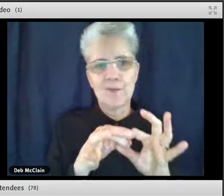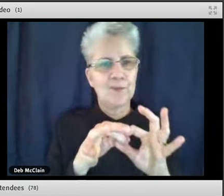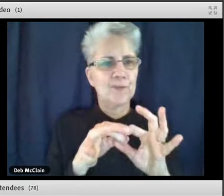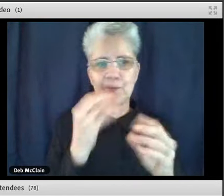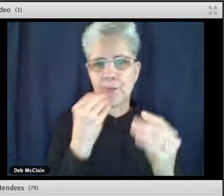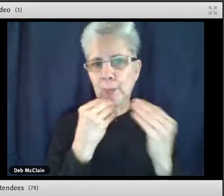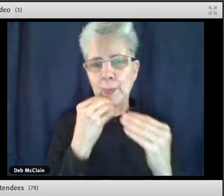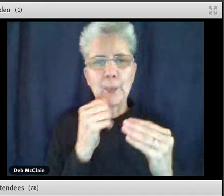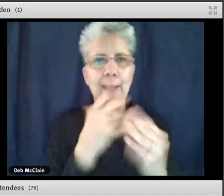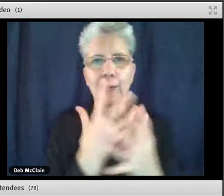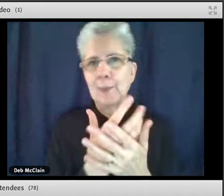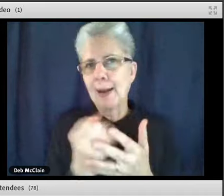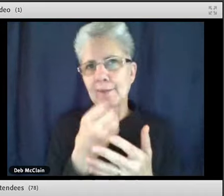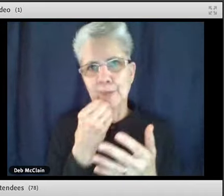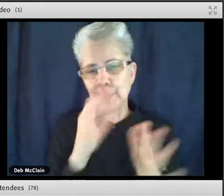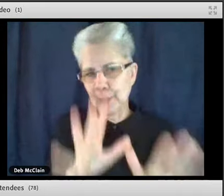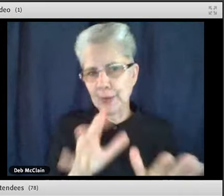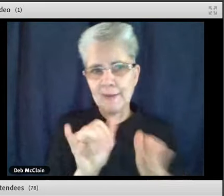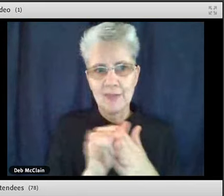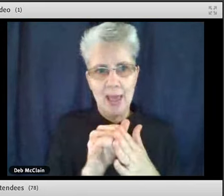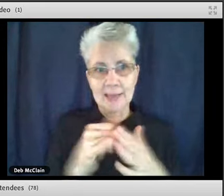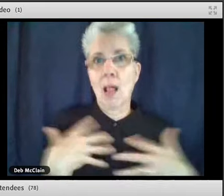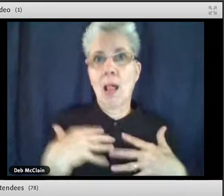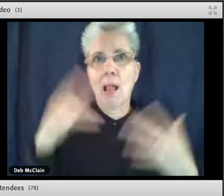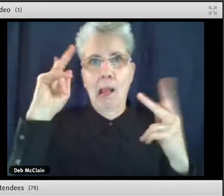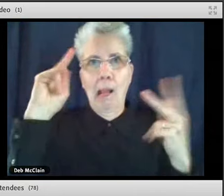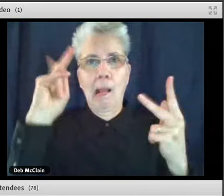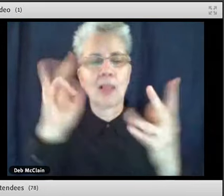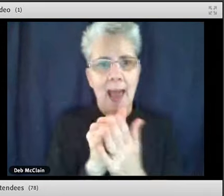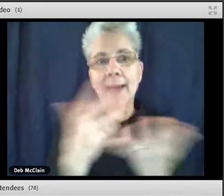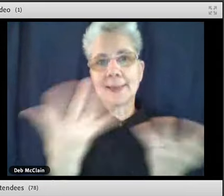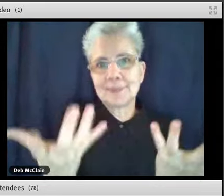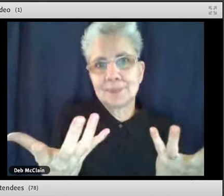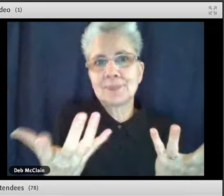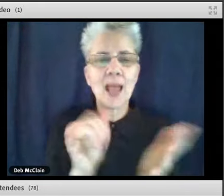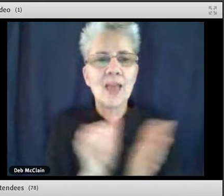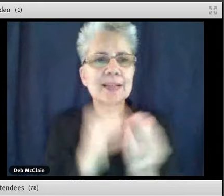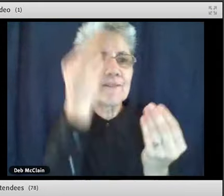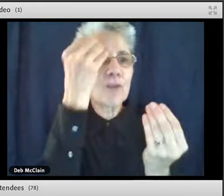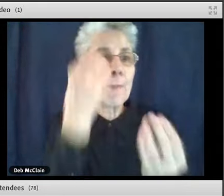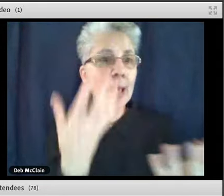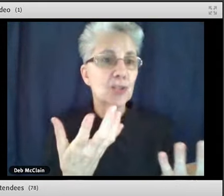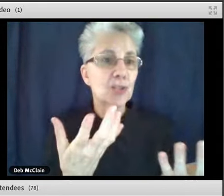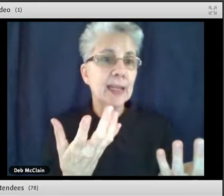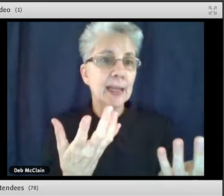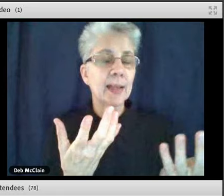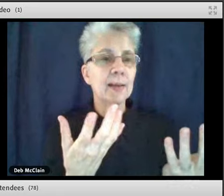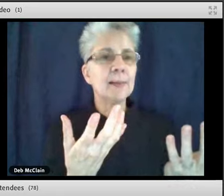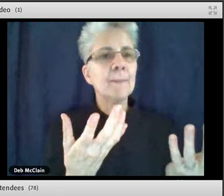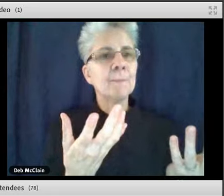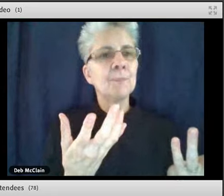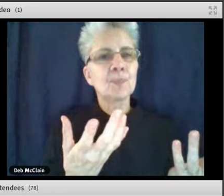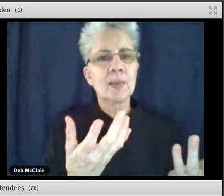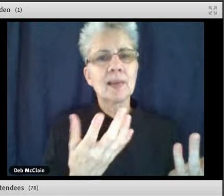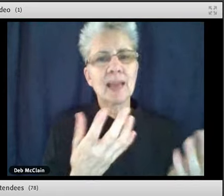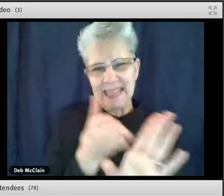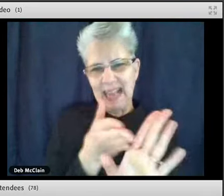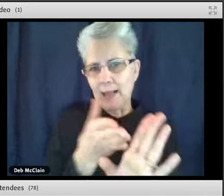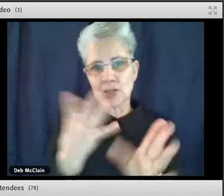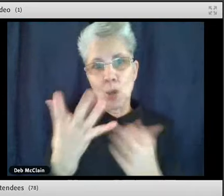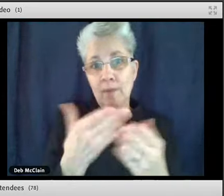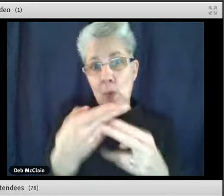food if that's one of people's fears. And that's, again, misinformation, psychology, whatever you want to call it. But if you look at